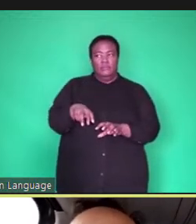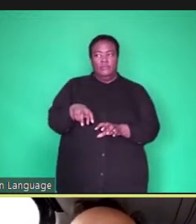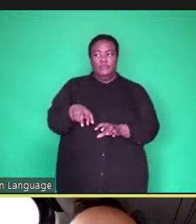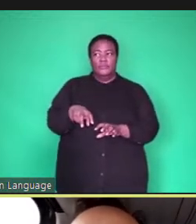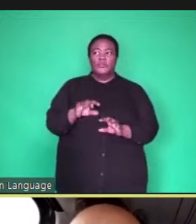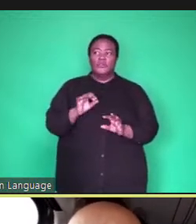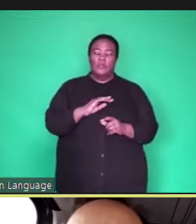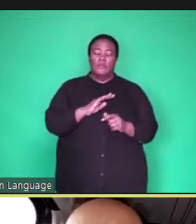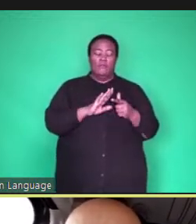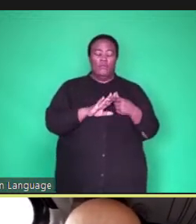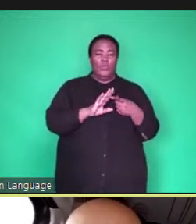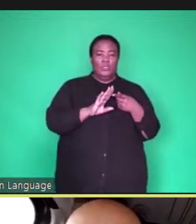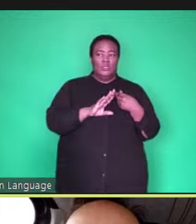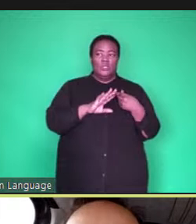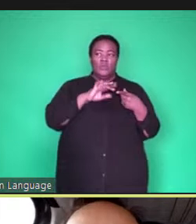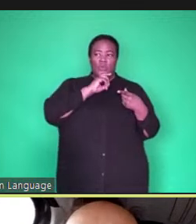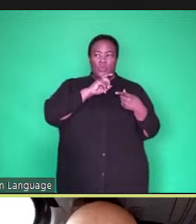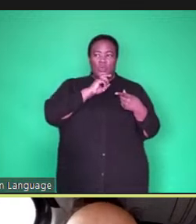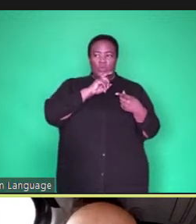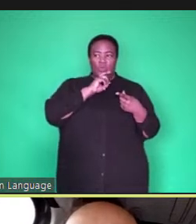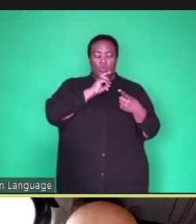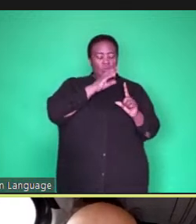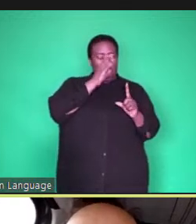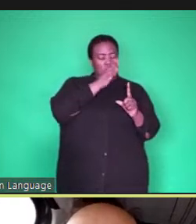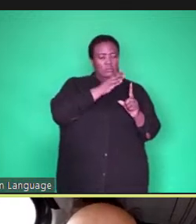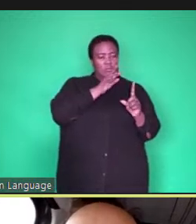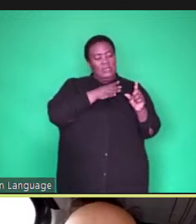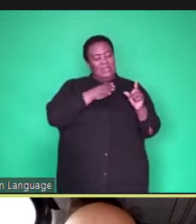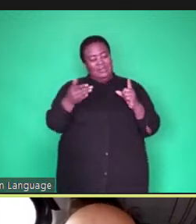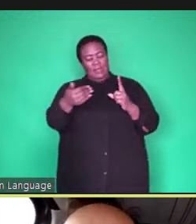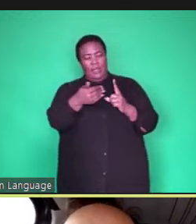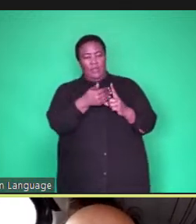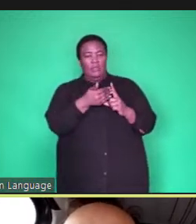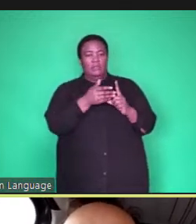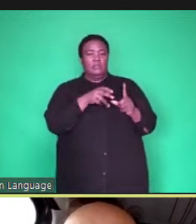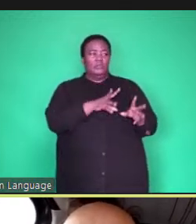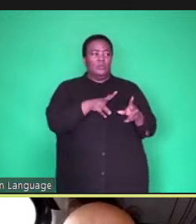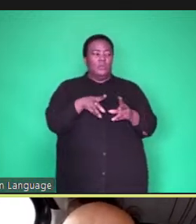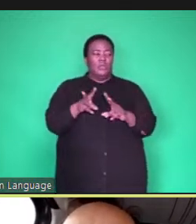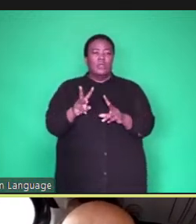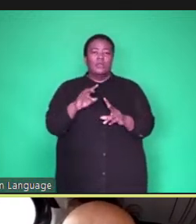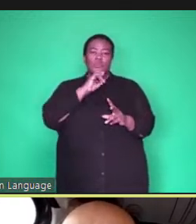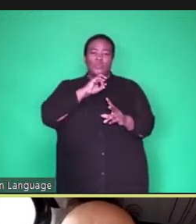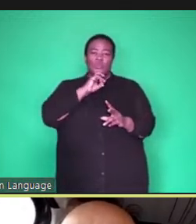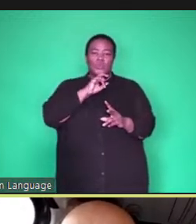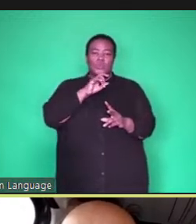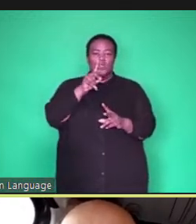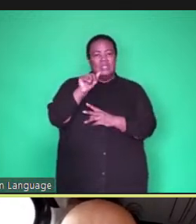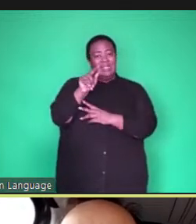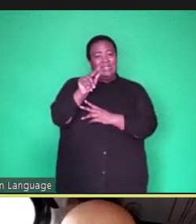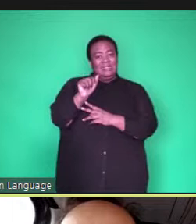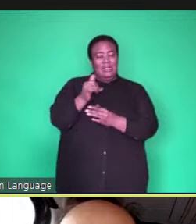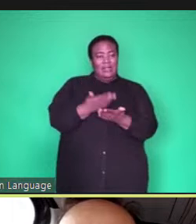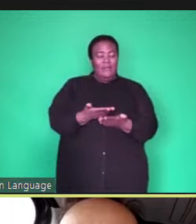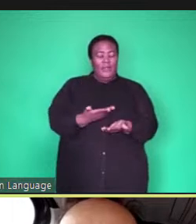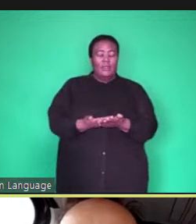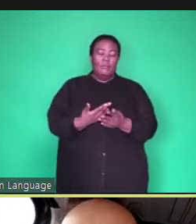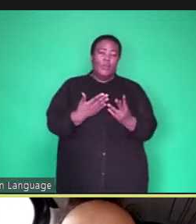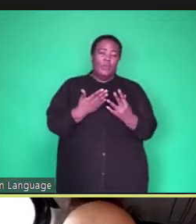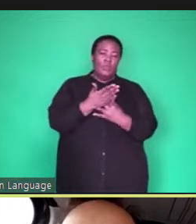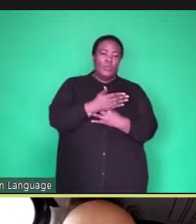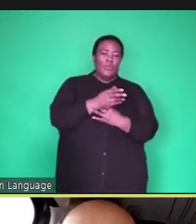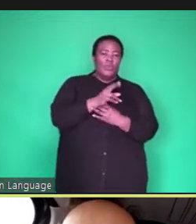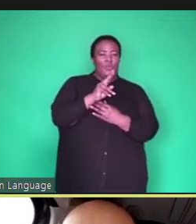First, we use indirect methods using actually a data set that is available through the